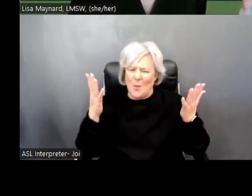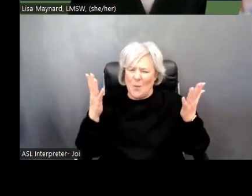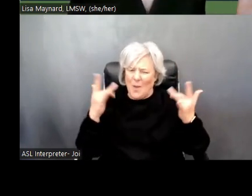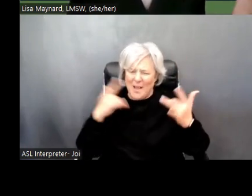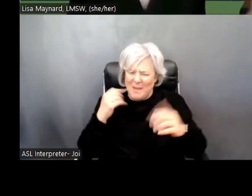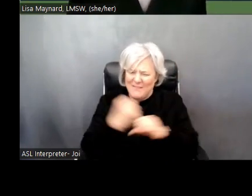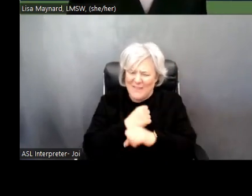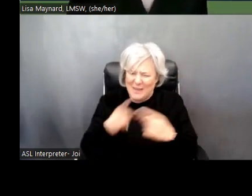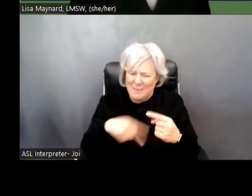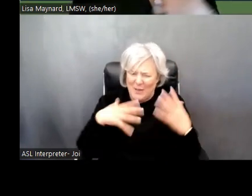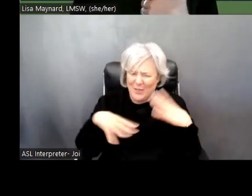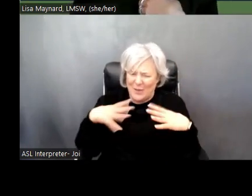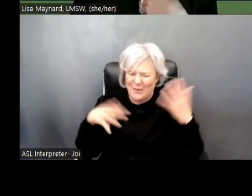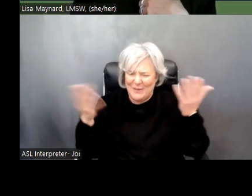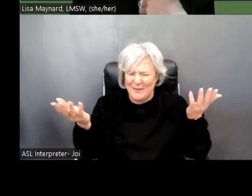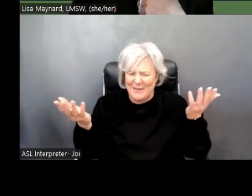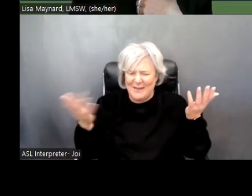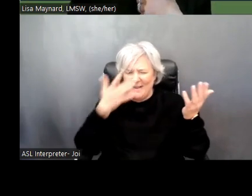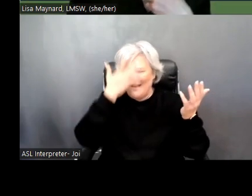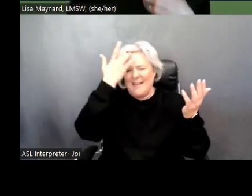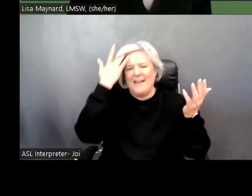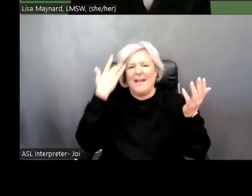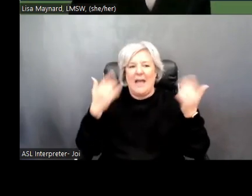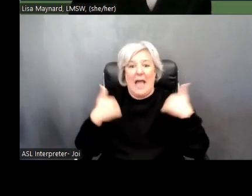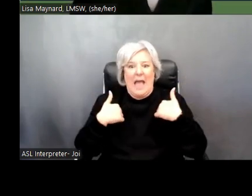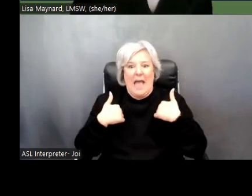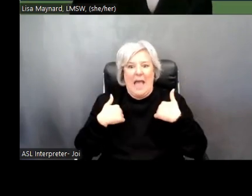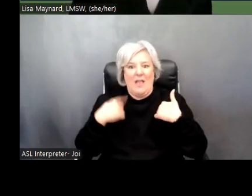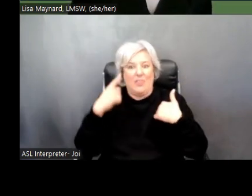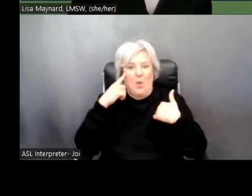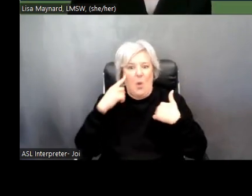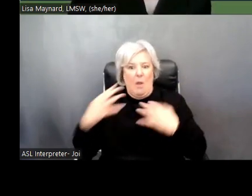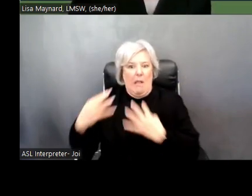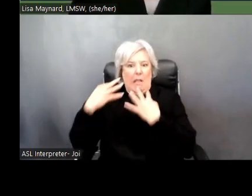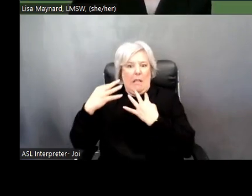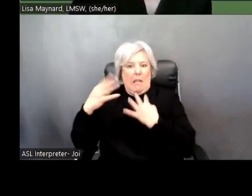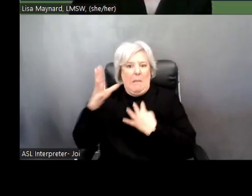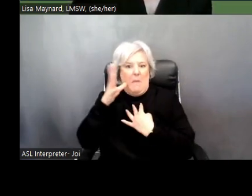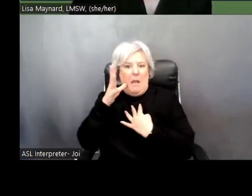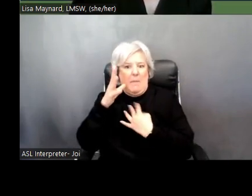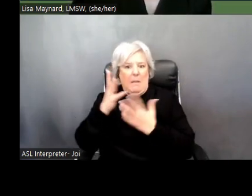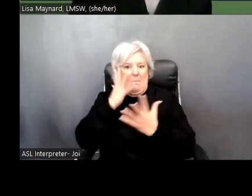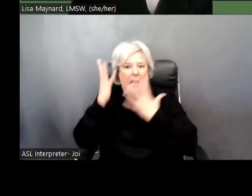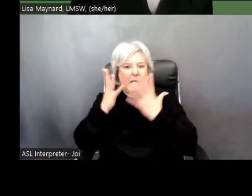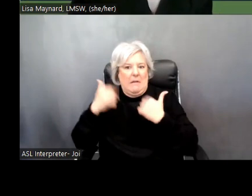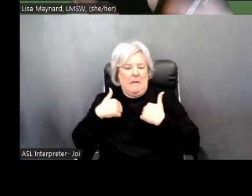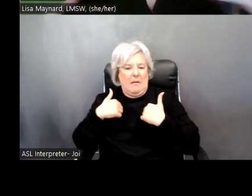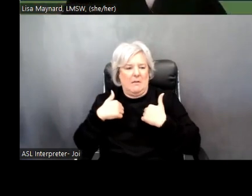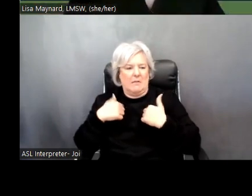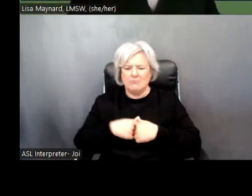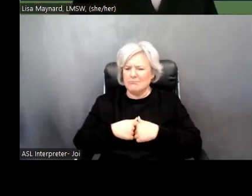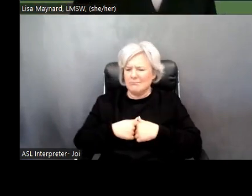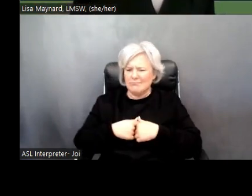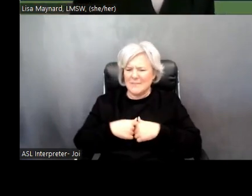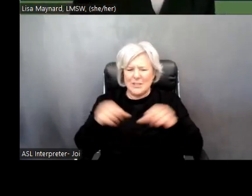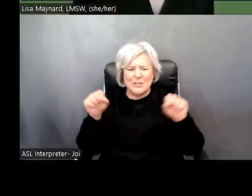right? Because I don't want to look bad. Why is that mom sending her daughter to school looking like this? So